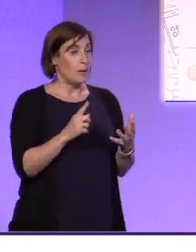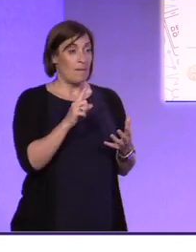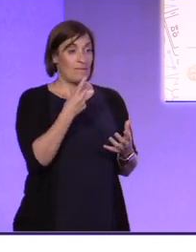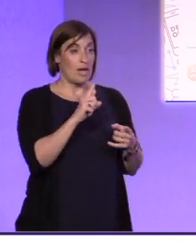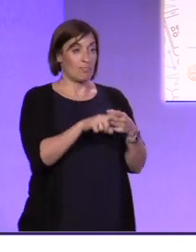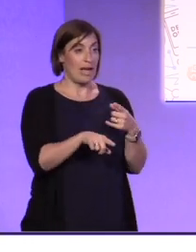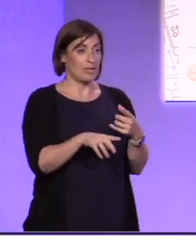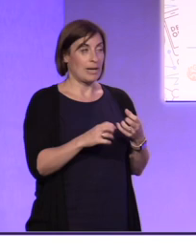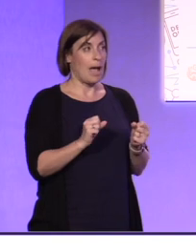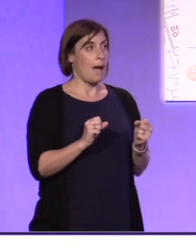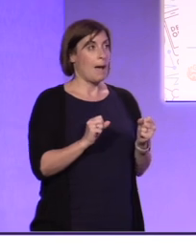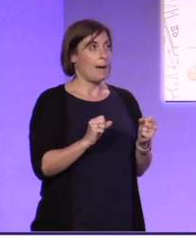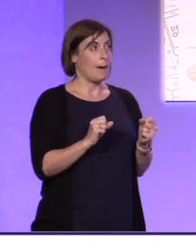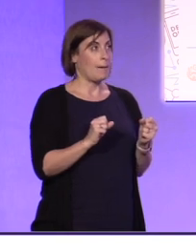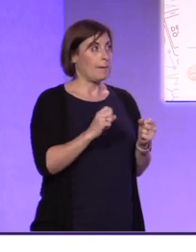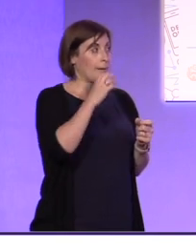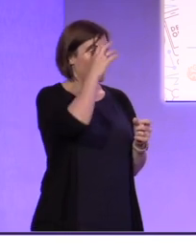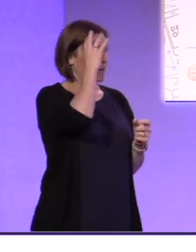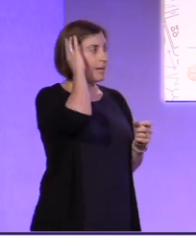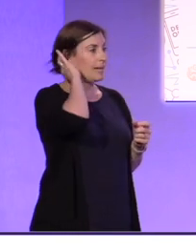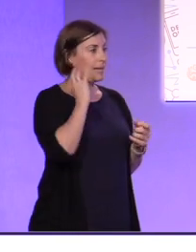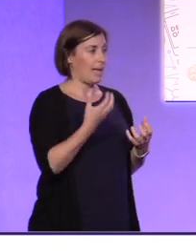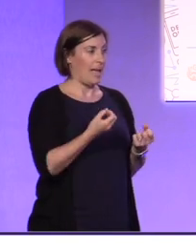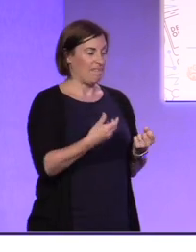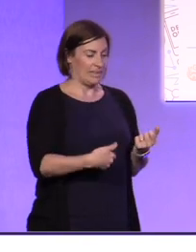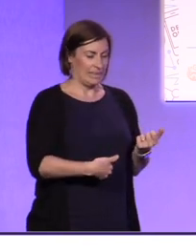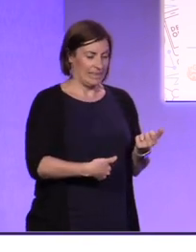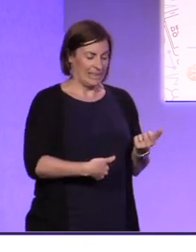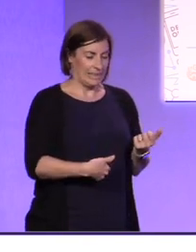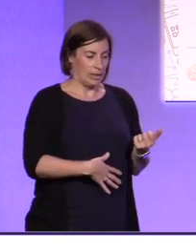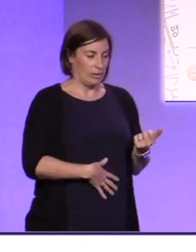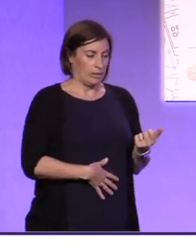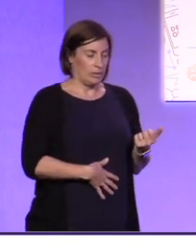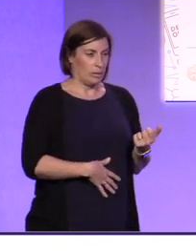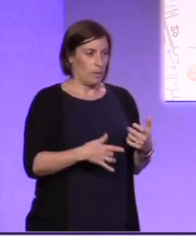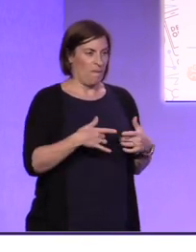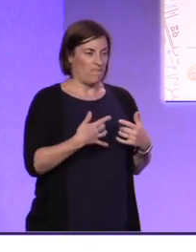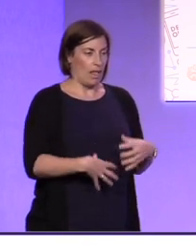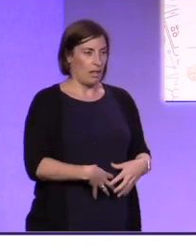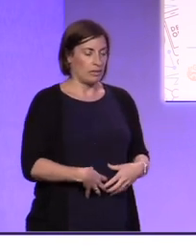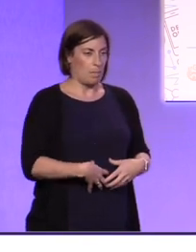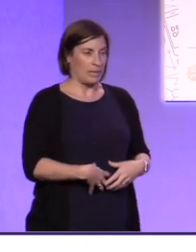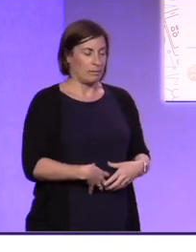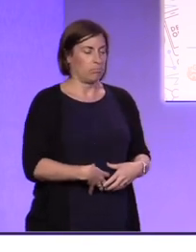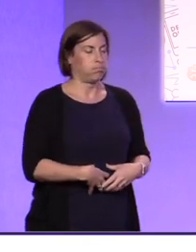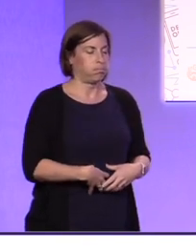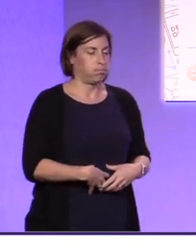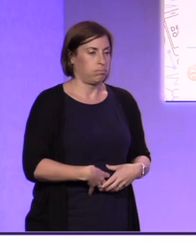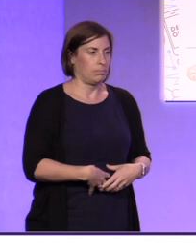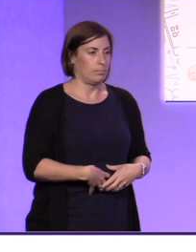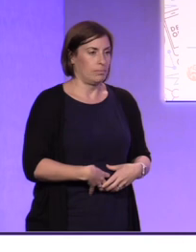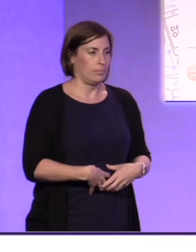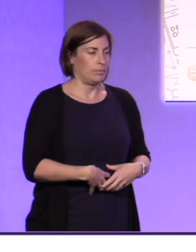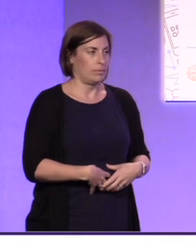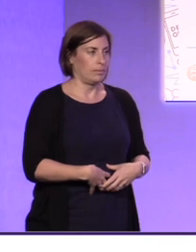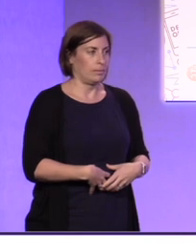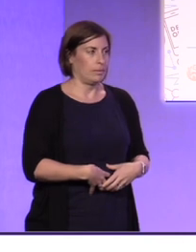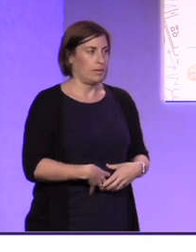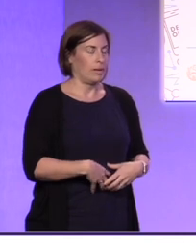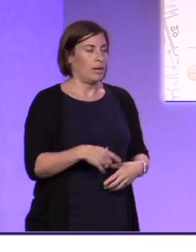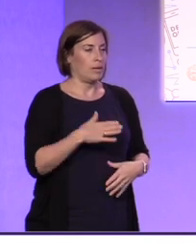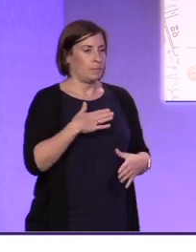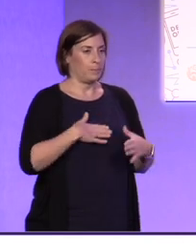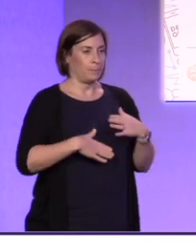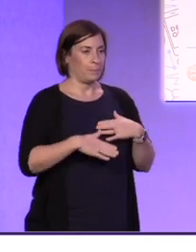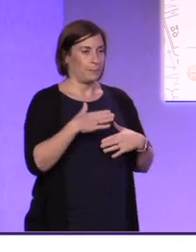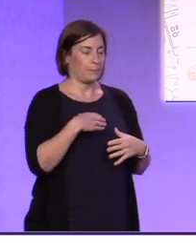reaction was like, I had that feeling that you do when your stomach just like drops inside your body. And in the calmest way that I